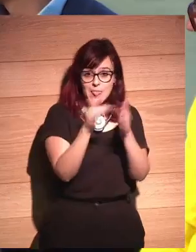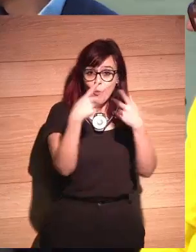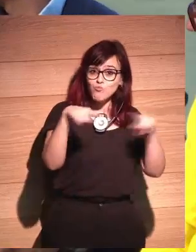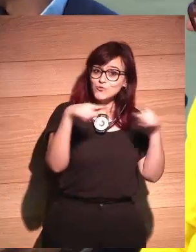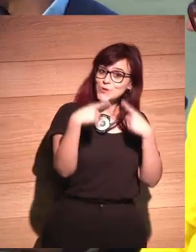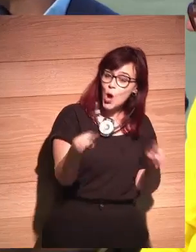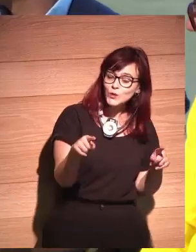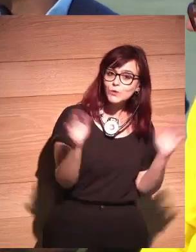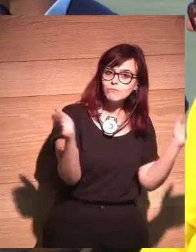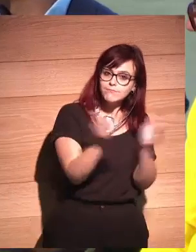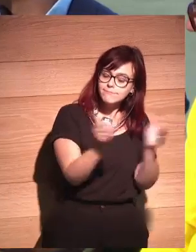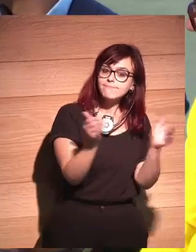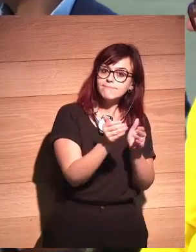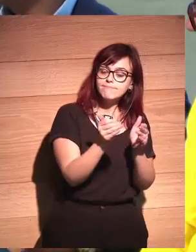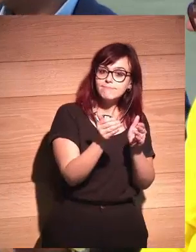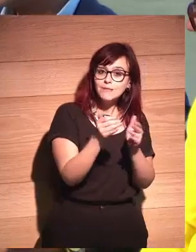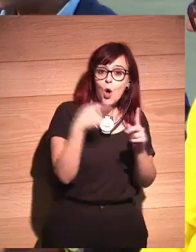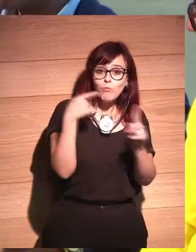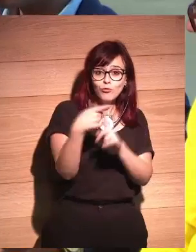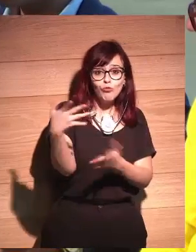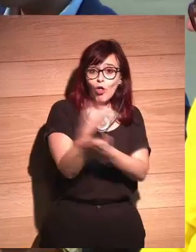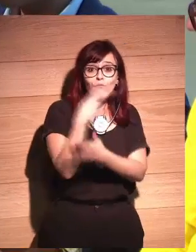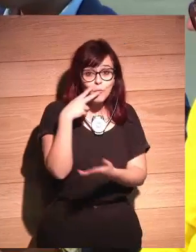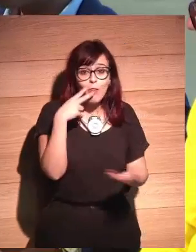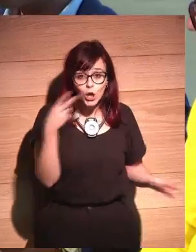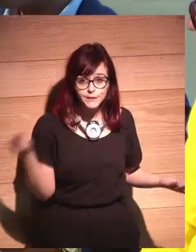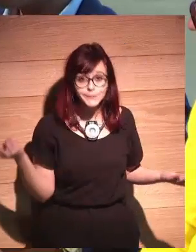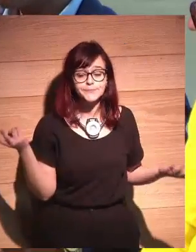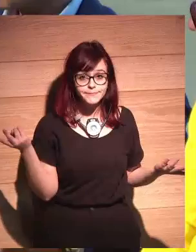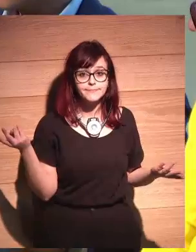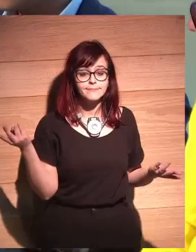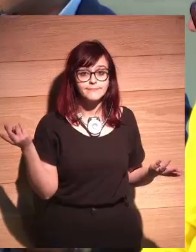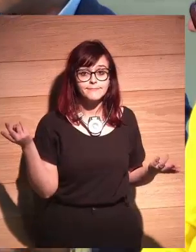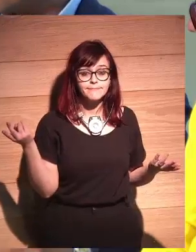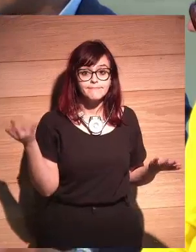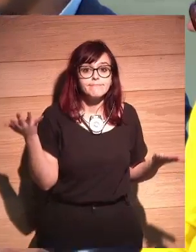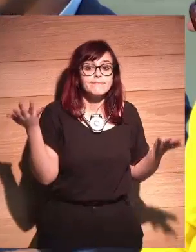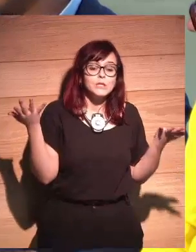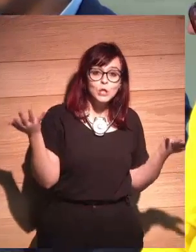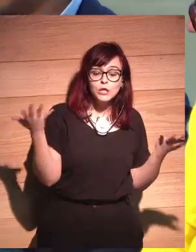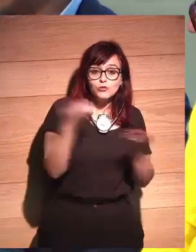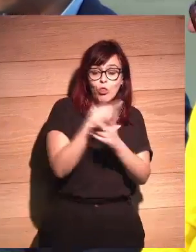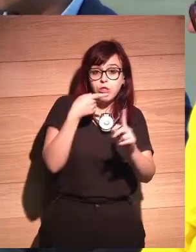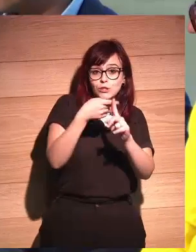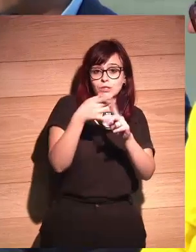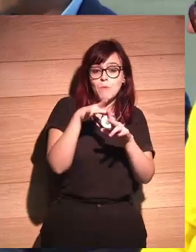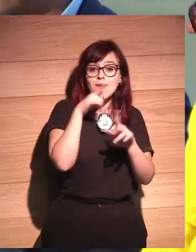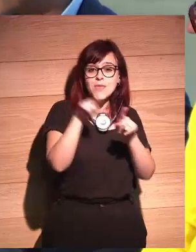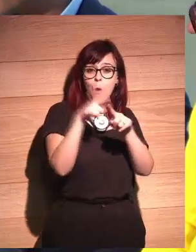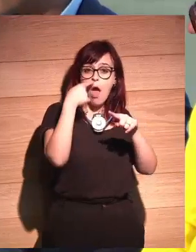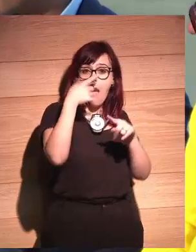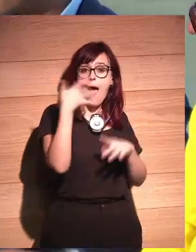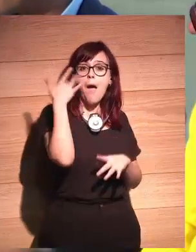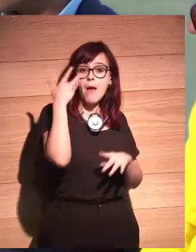high ranked, but they are smokers, all of them. They have a small unit called the Yellow Nail, because of the nicotine, and